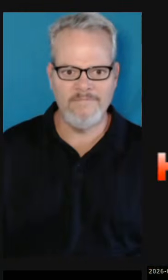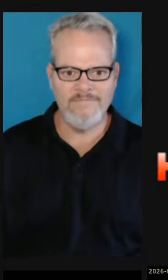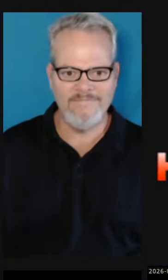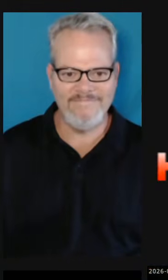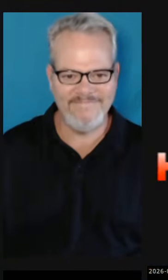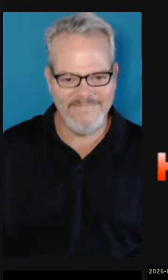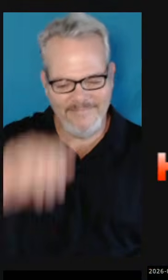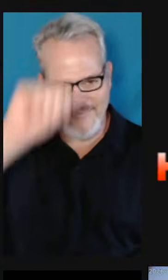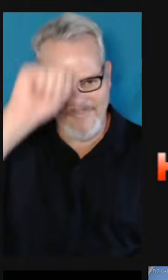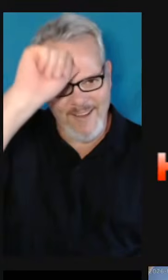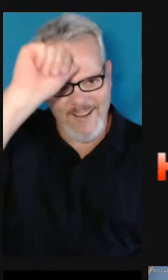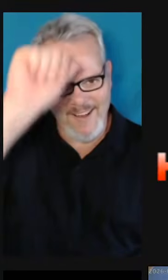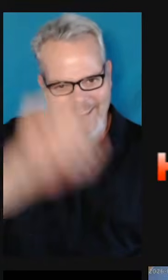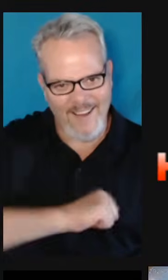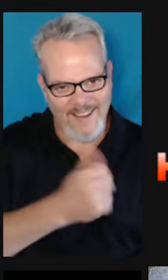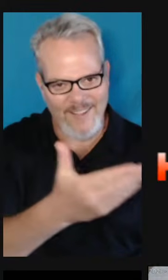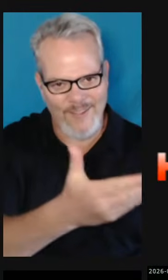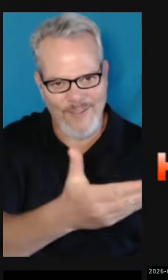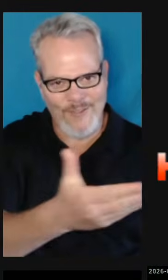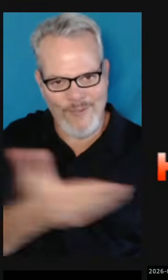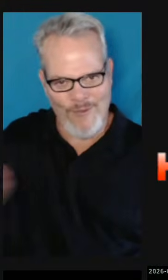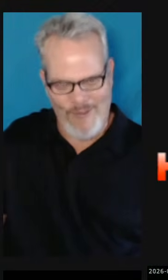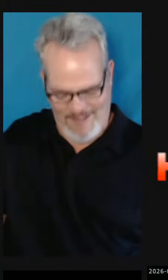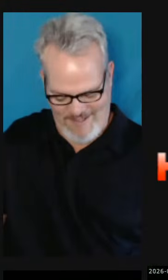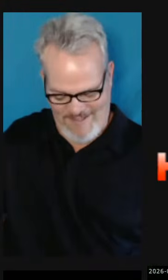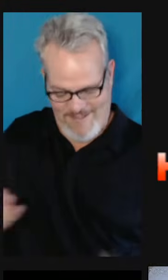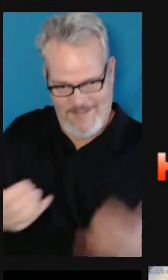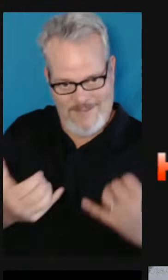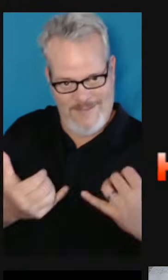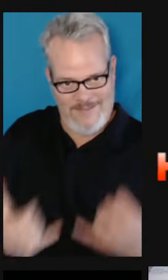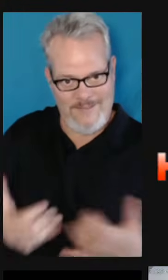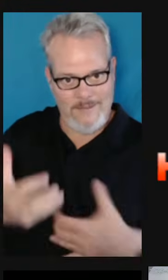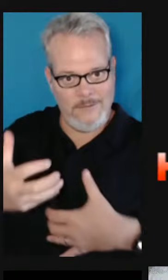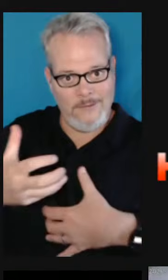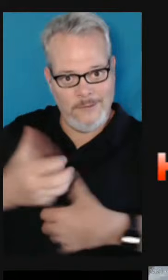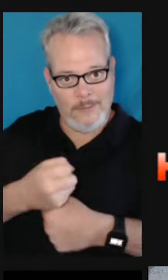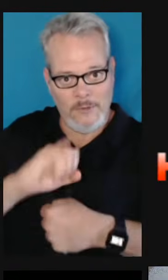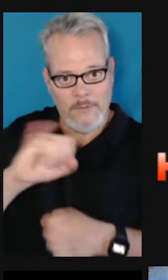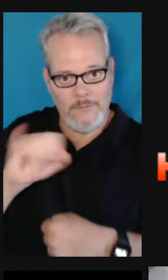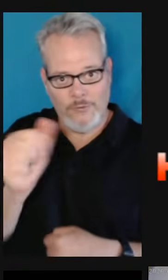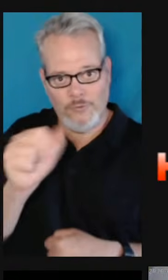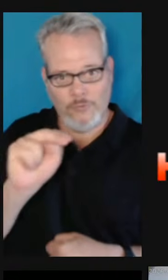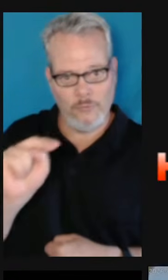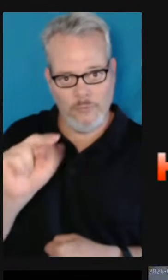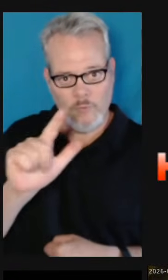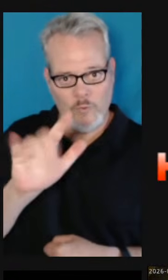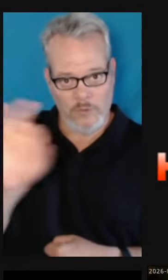Aloha, everyone. This is our Hawaiian volcano summary for January 29th, 2026.